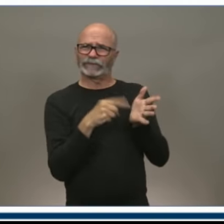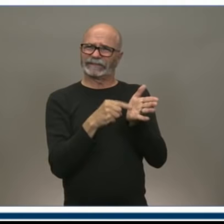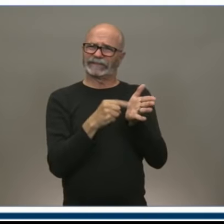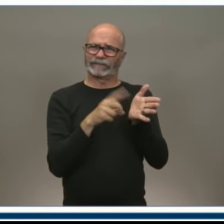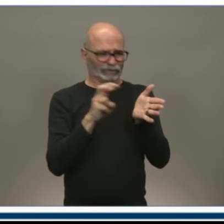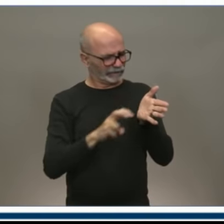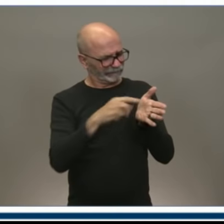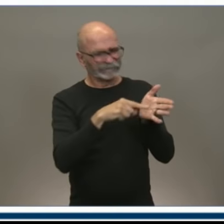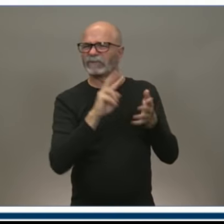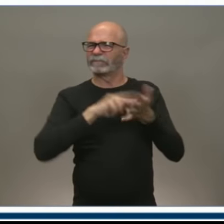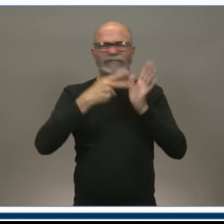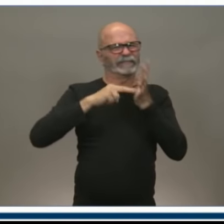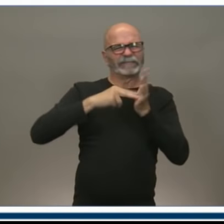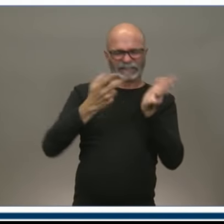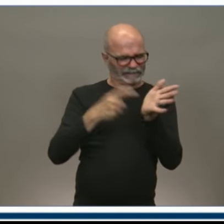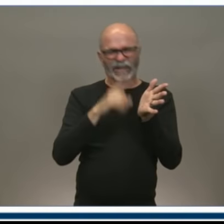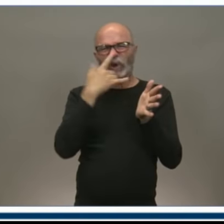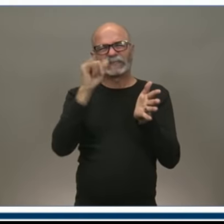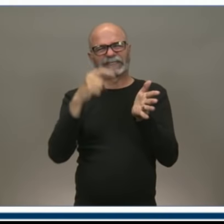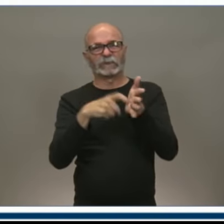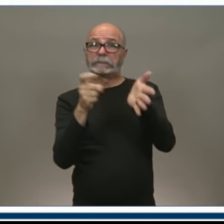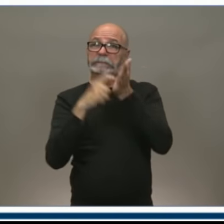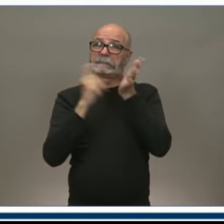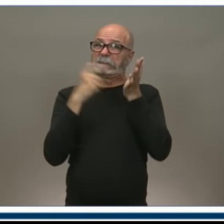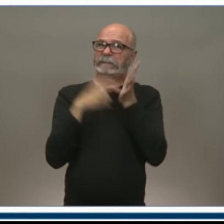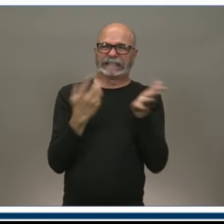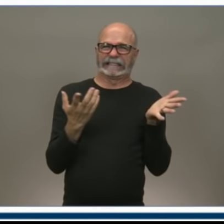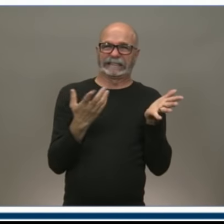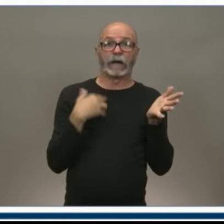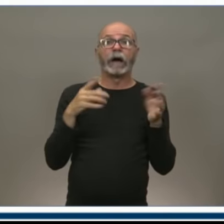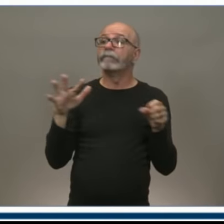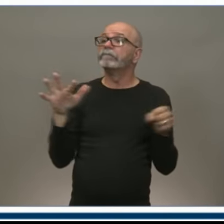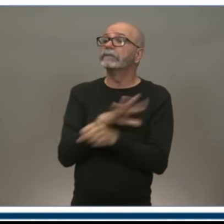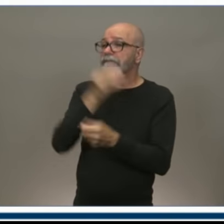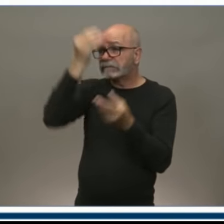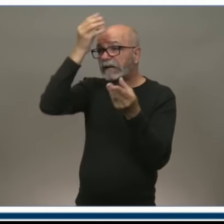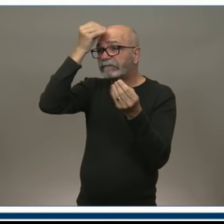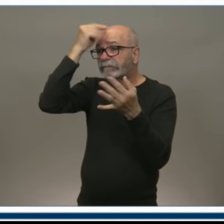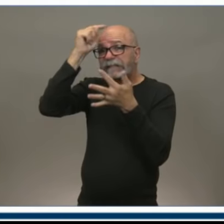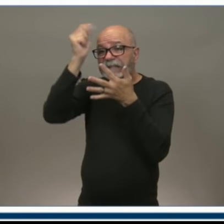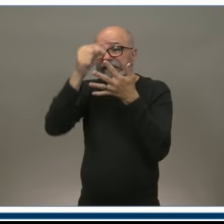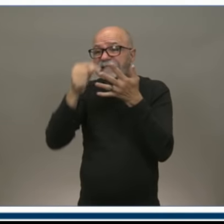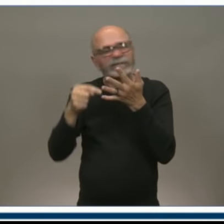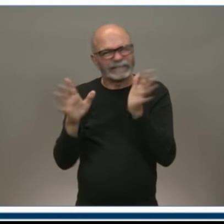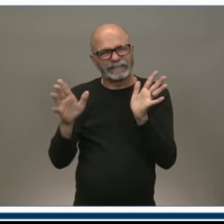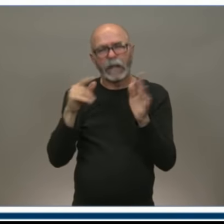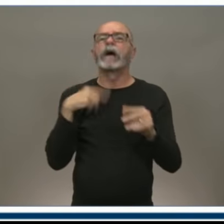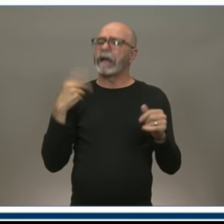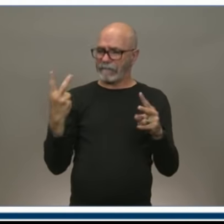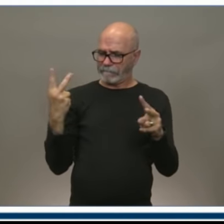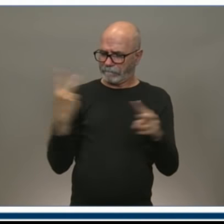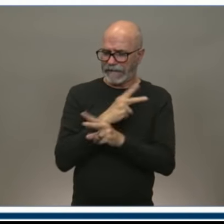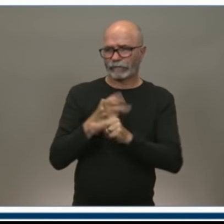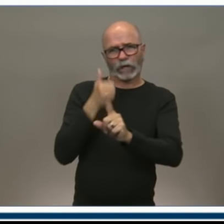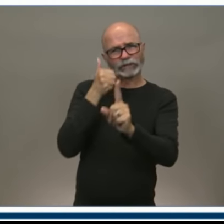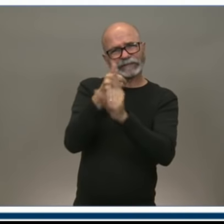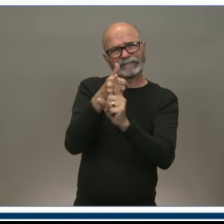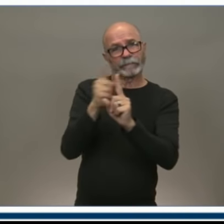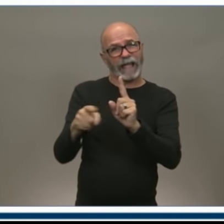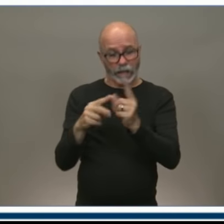and essentially, we can't define that for you, but you need to ask yourself some questions about why